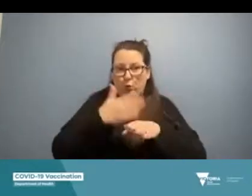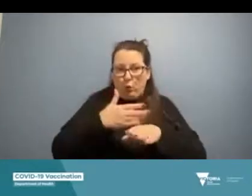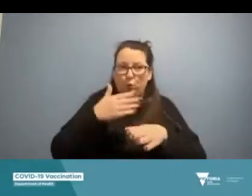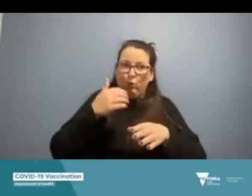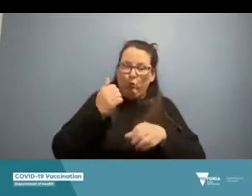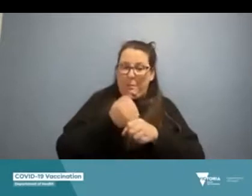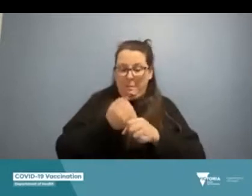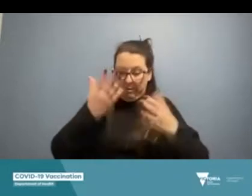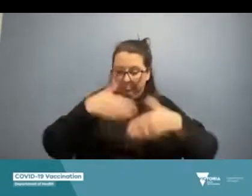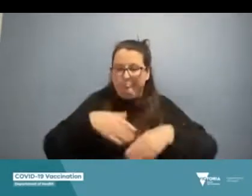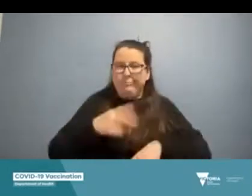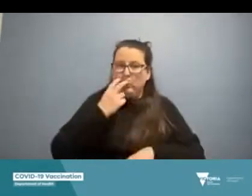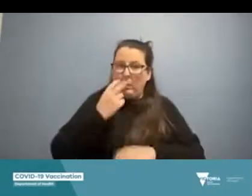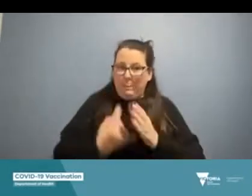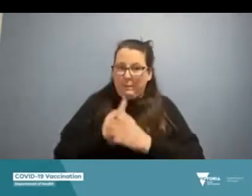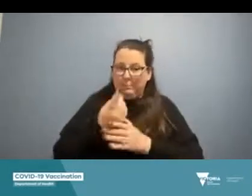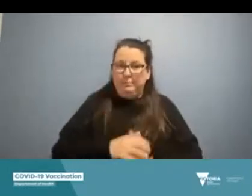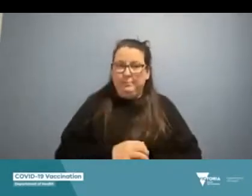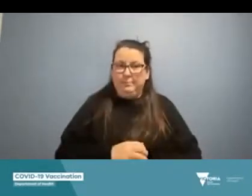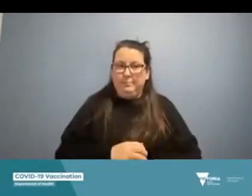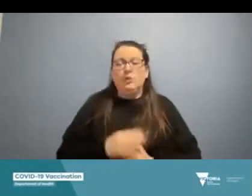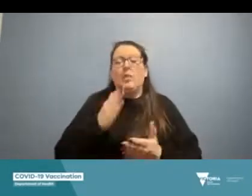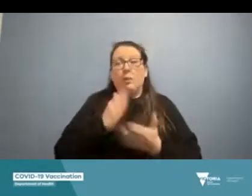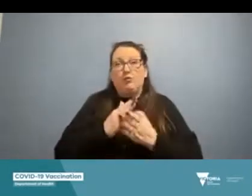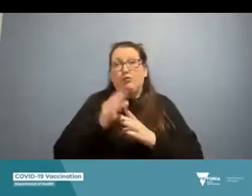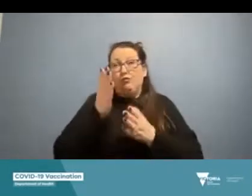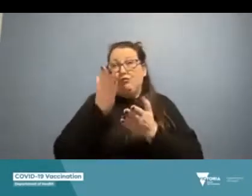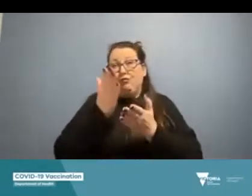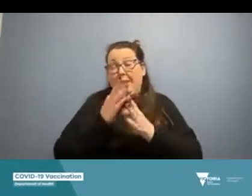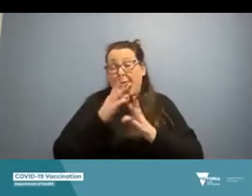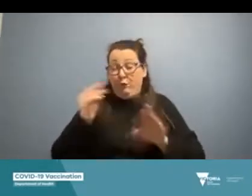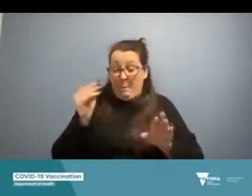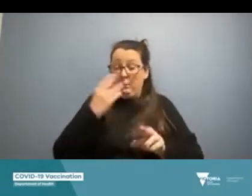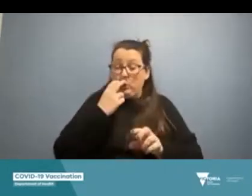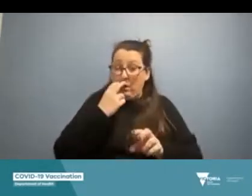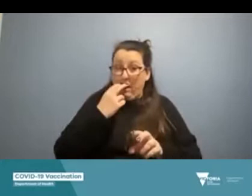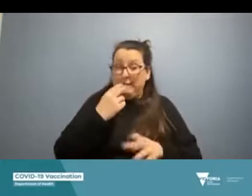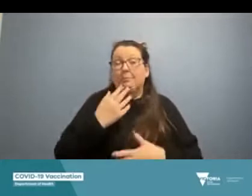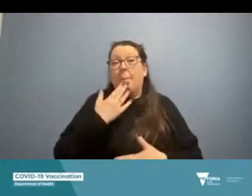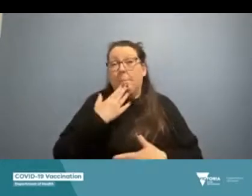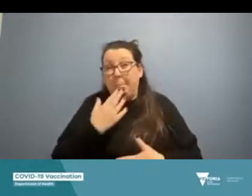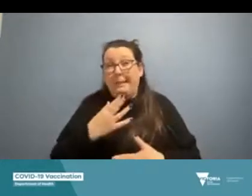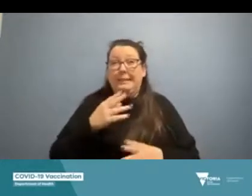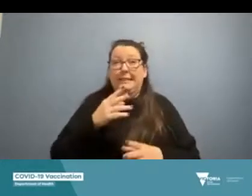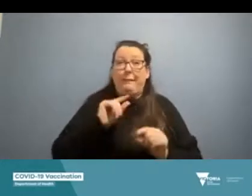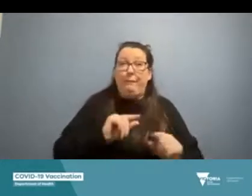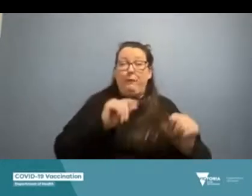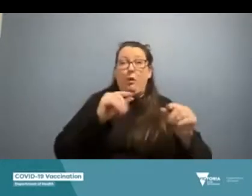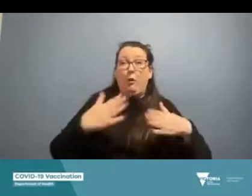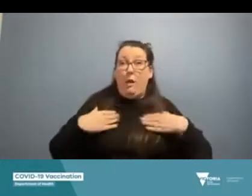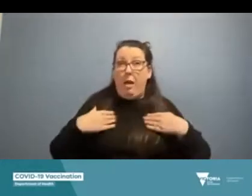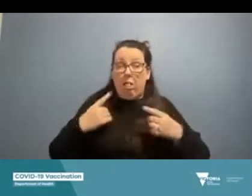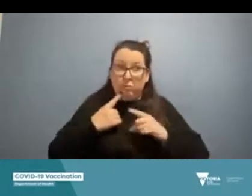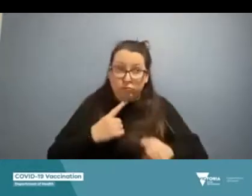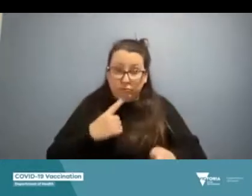key messages we can take from tonight are please follow the public health directions, get tested if you have